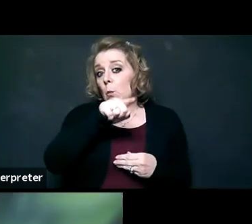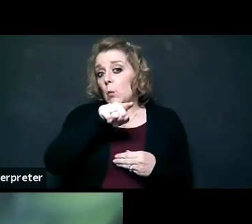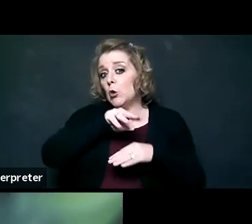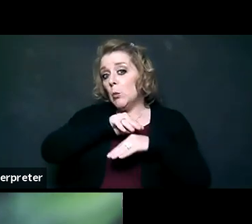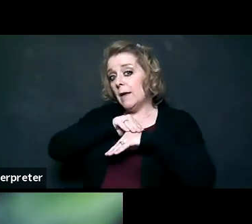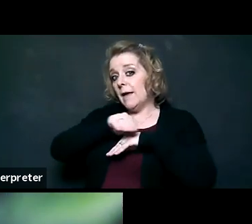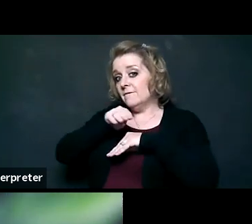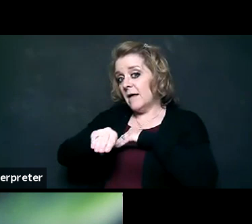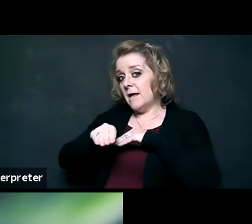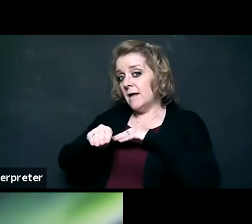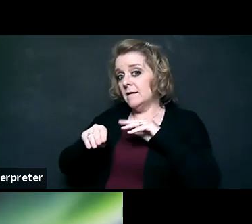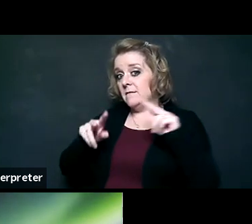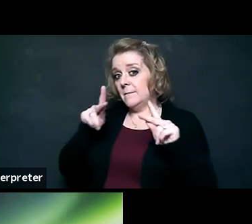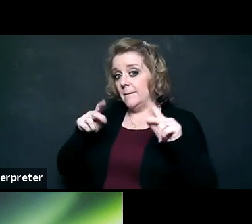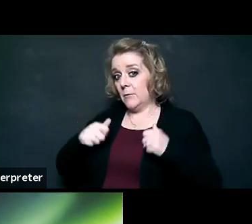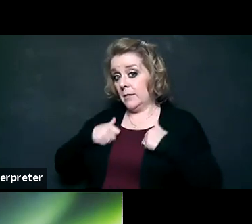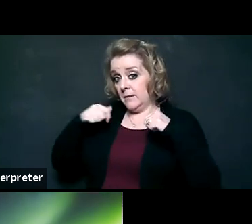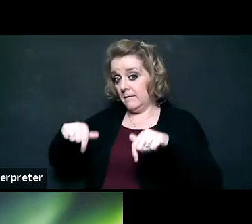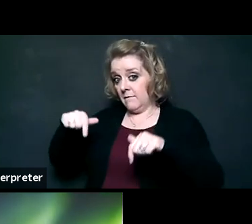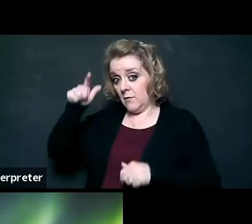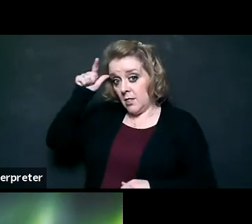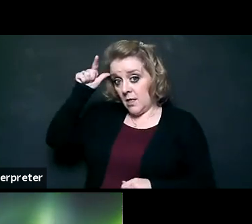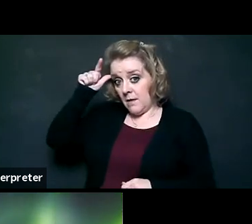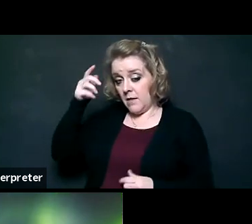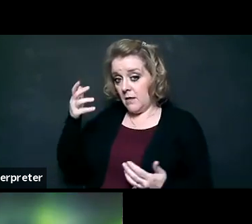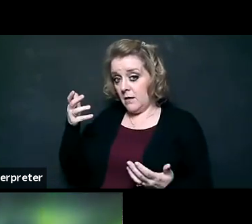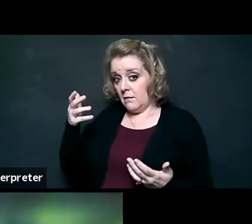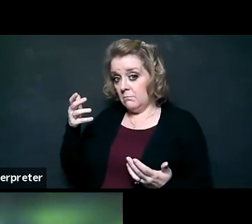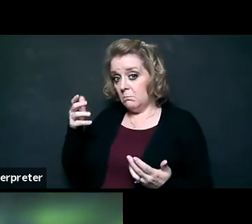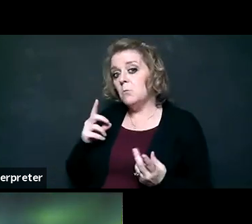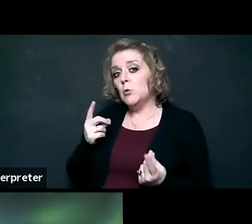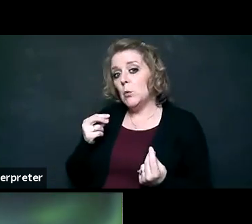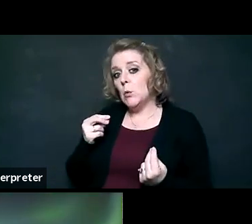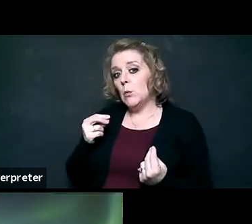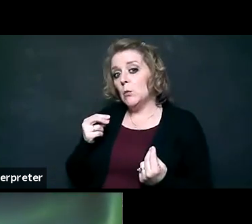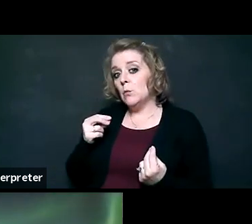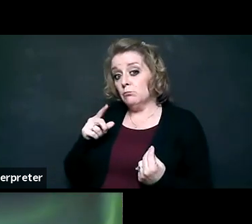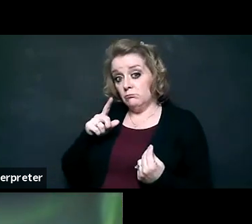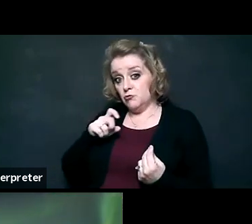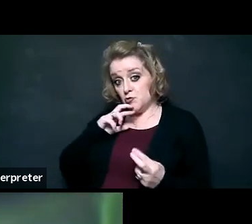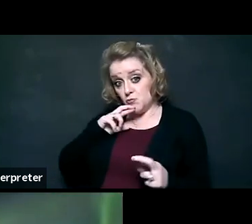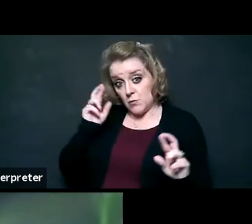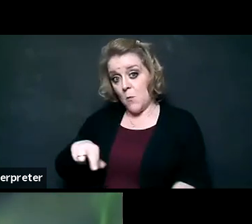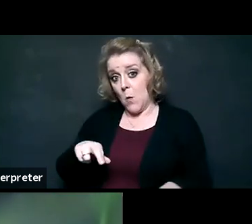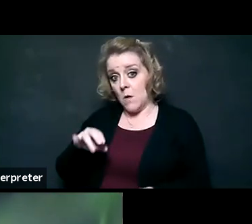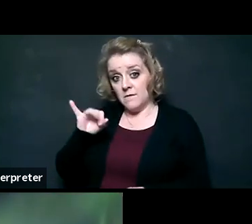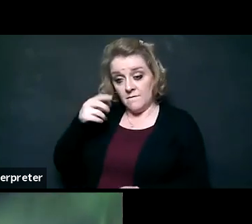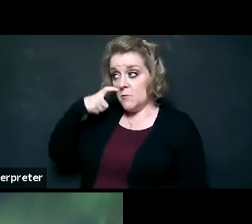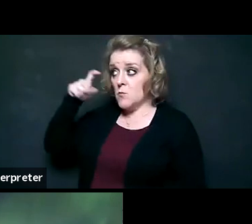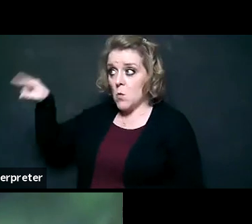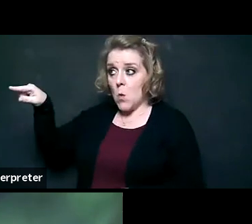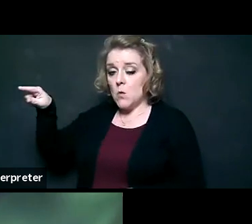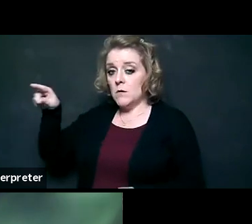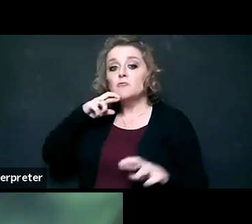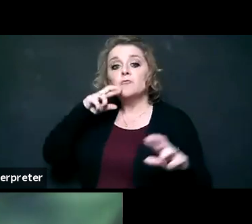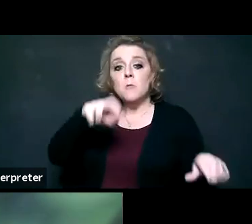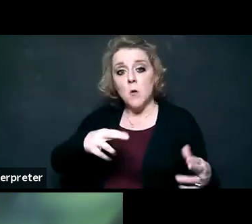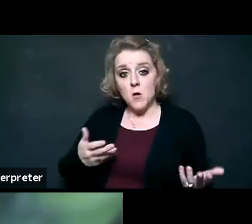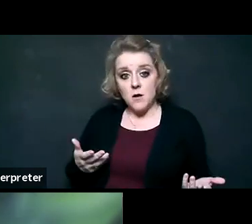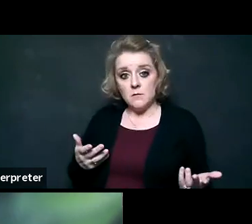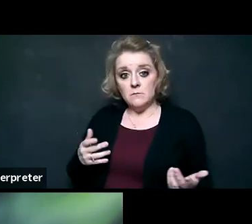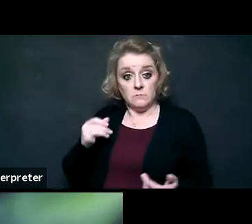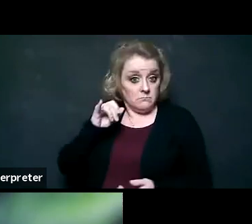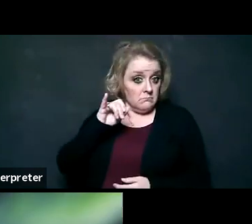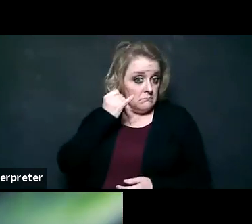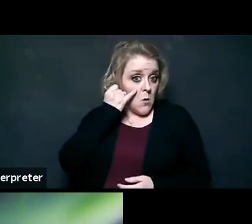or the citizens of Lubbock that do we report or where do we call or what do people do when they